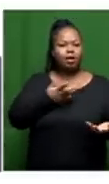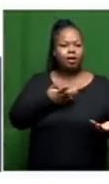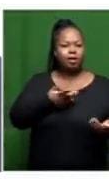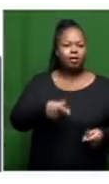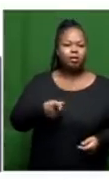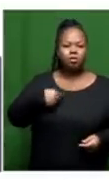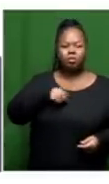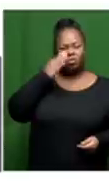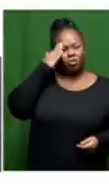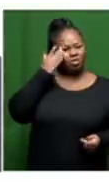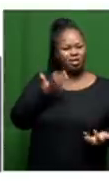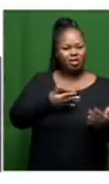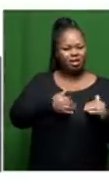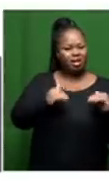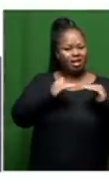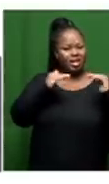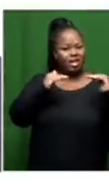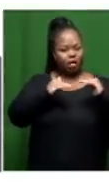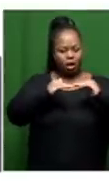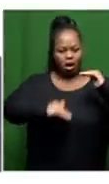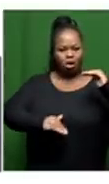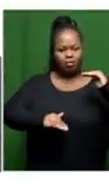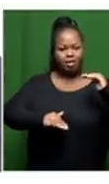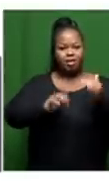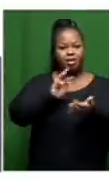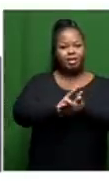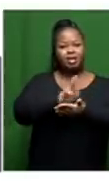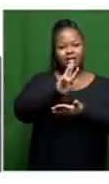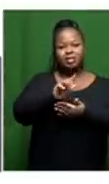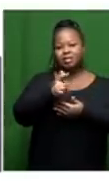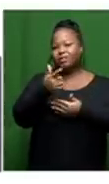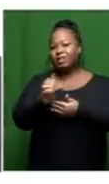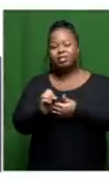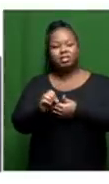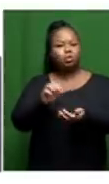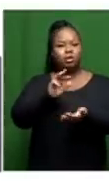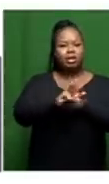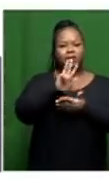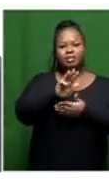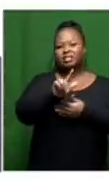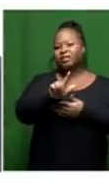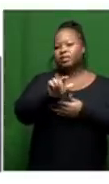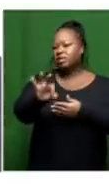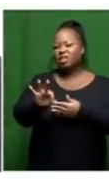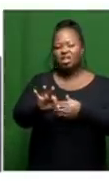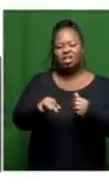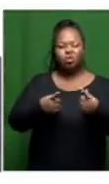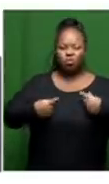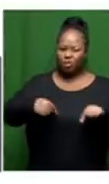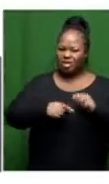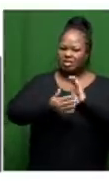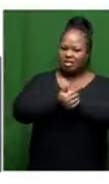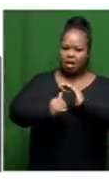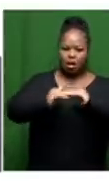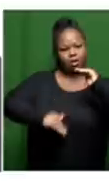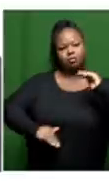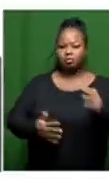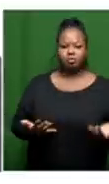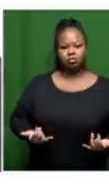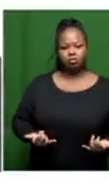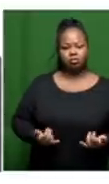were below the levels of artisans that we had in the 1970s, 1973. We're below that. So if